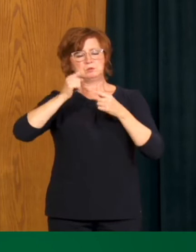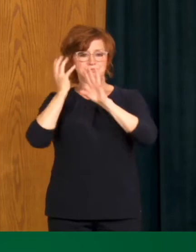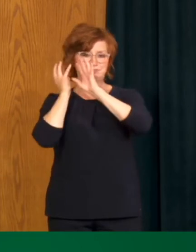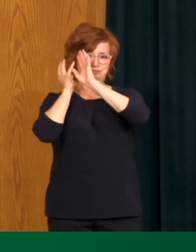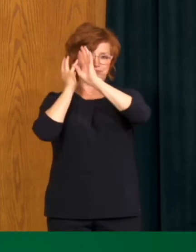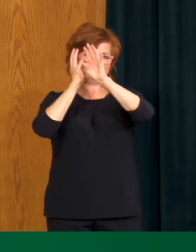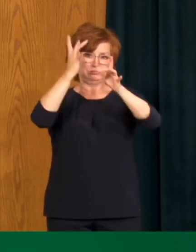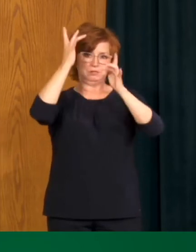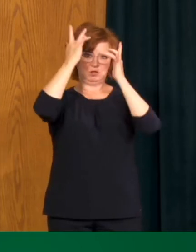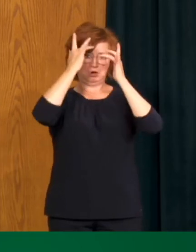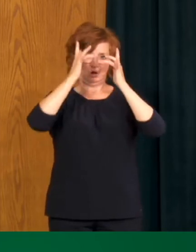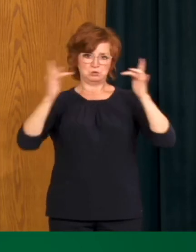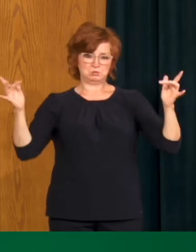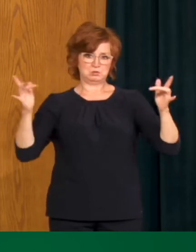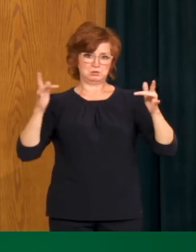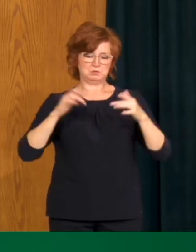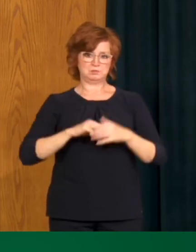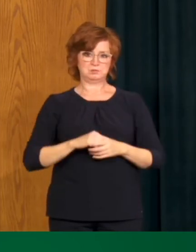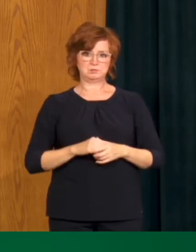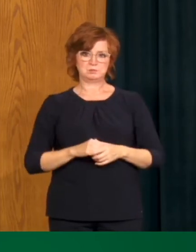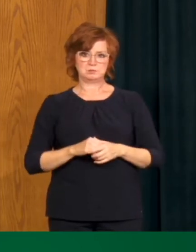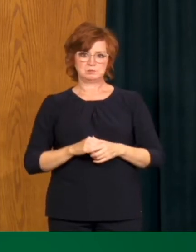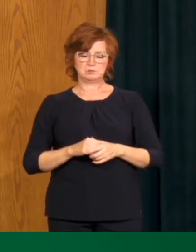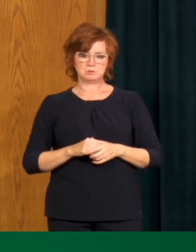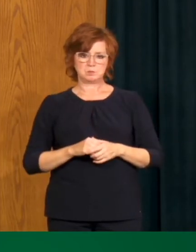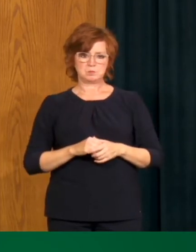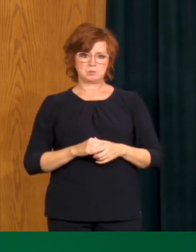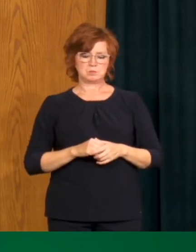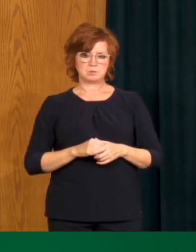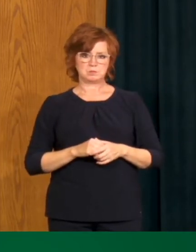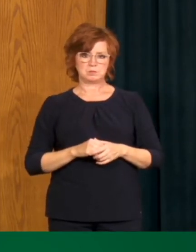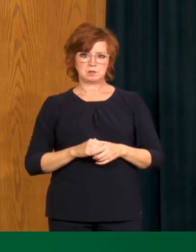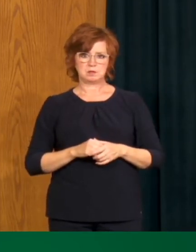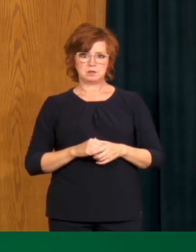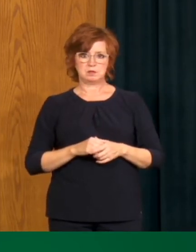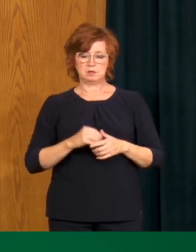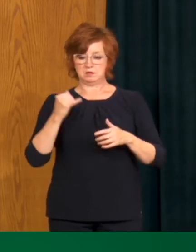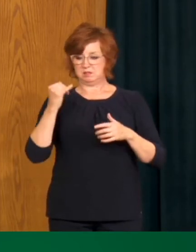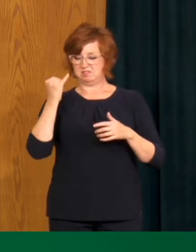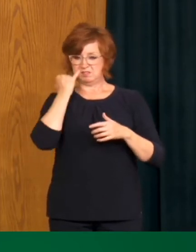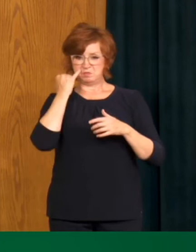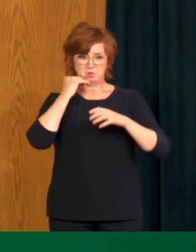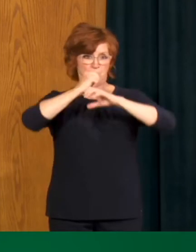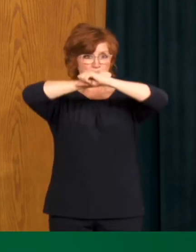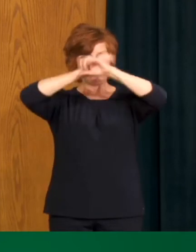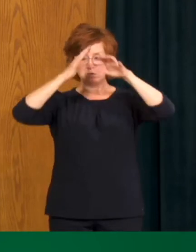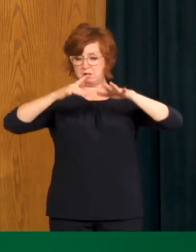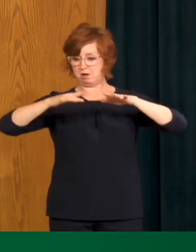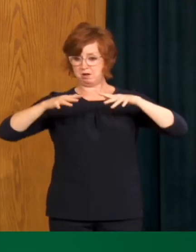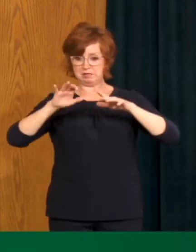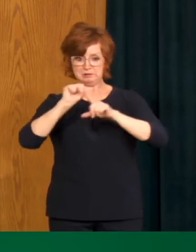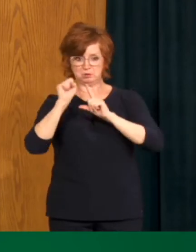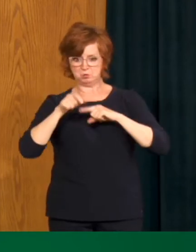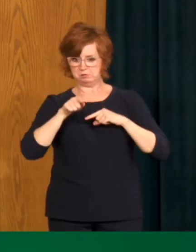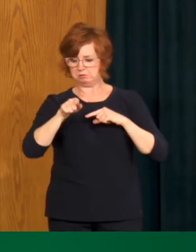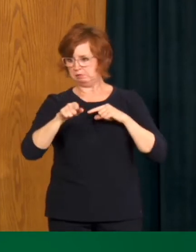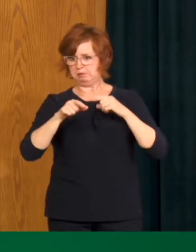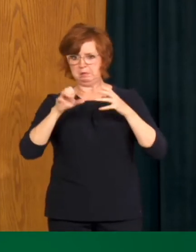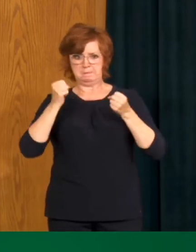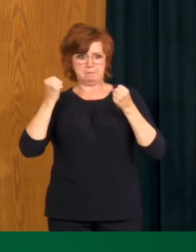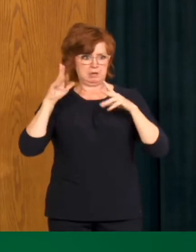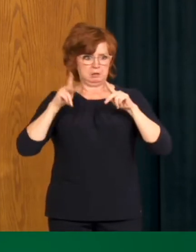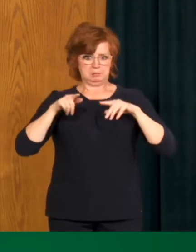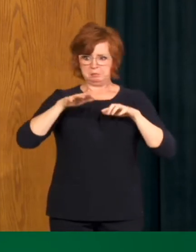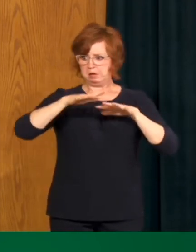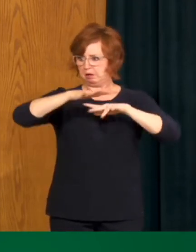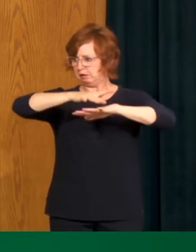utility, in particular where we can't meet those requirements. And again, I think that's something that the medical health officers, Dr. Shahab as the